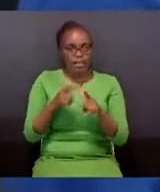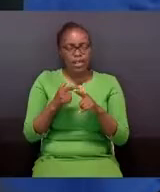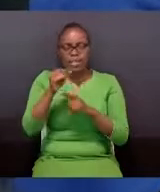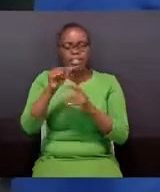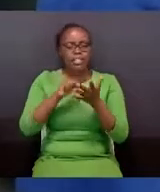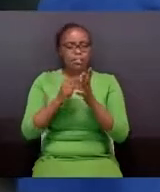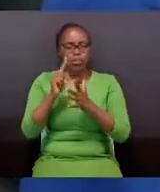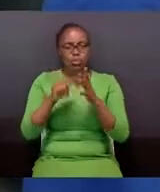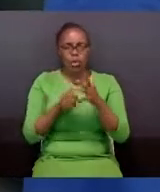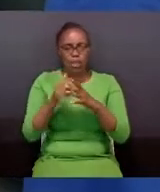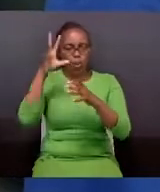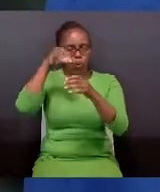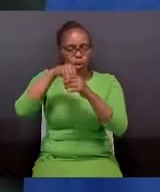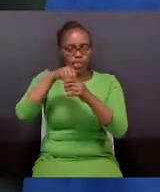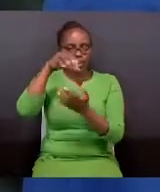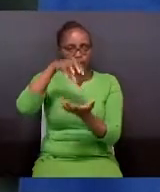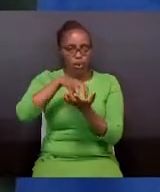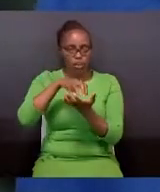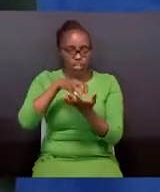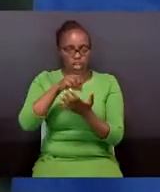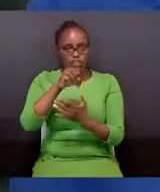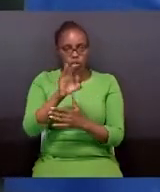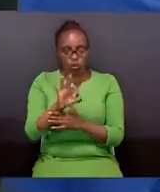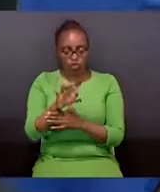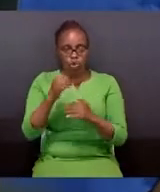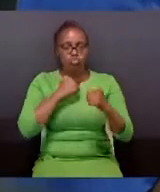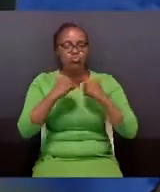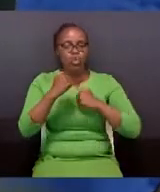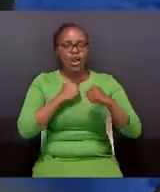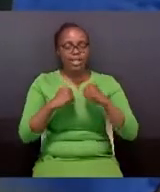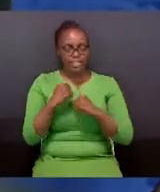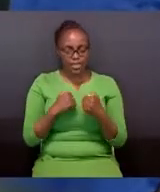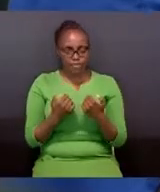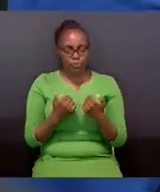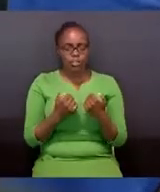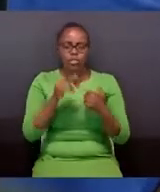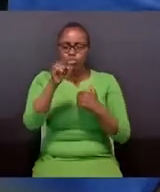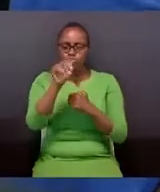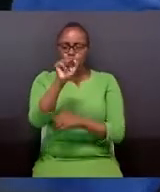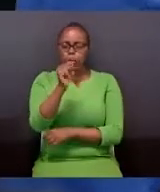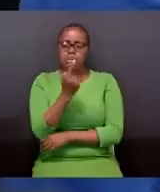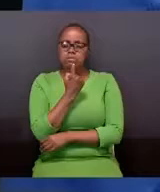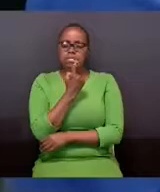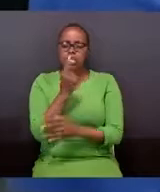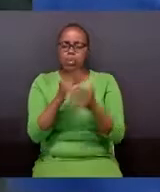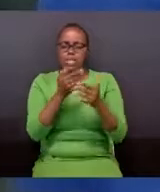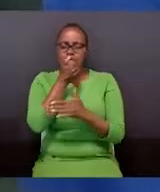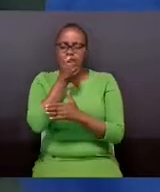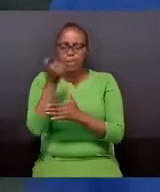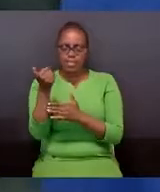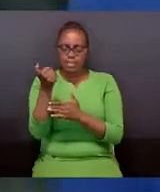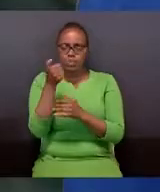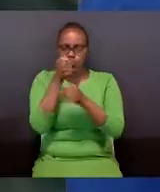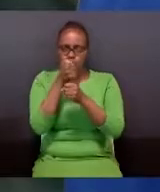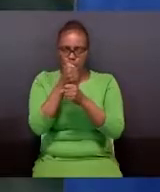mean within the context of Rwanda? And what can you say are the best